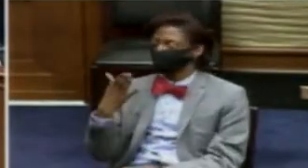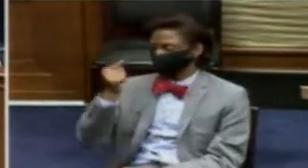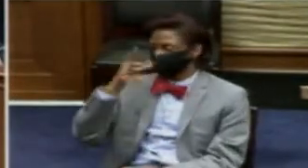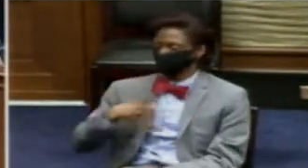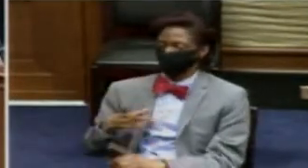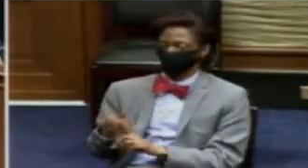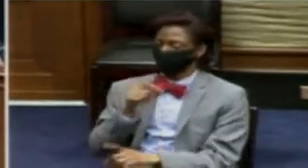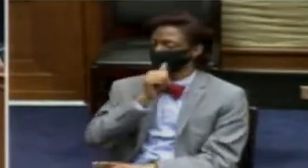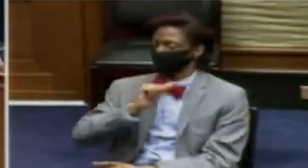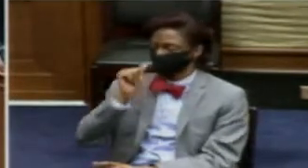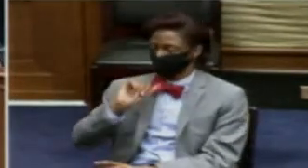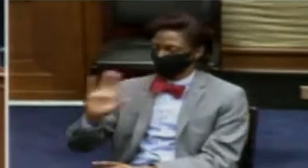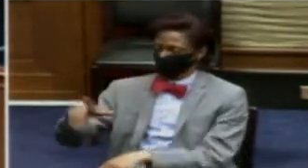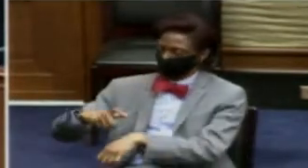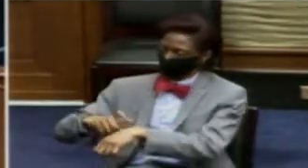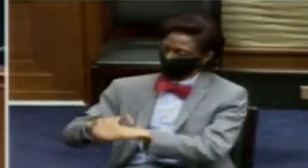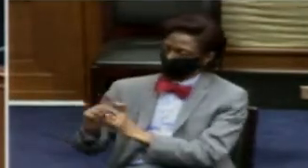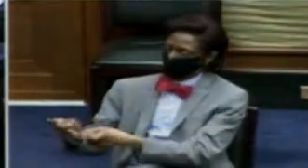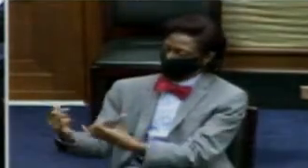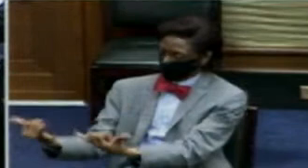Biggs, is now recognized. Mr. Biggs.